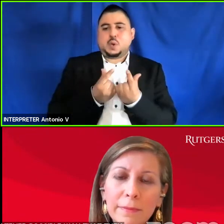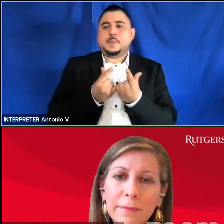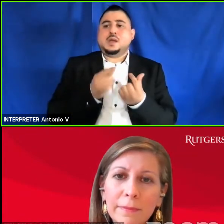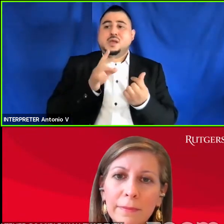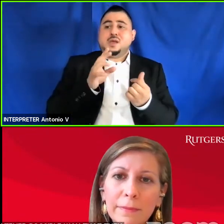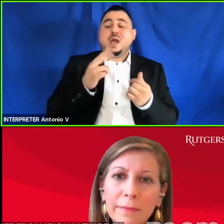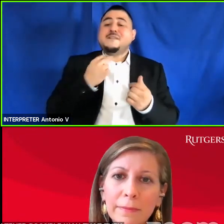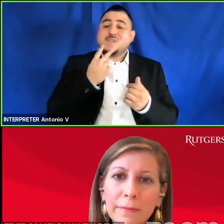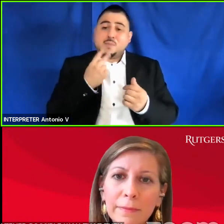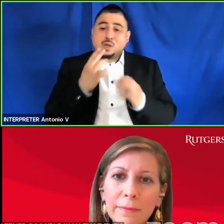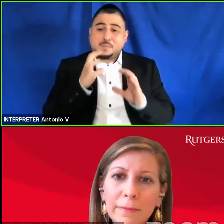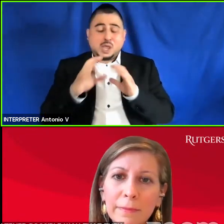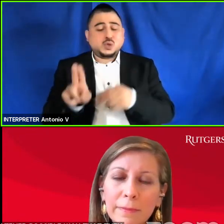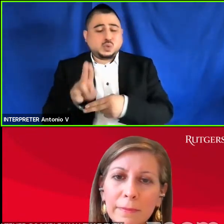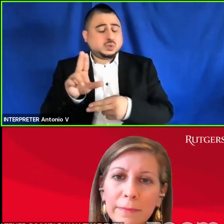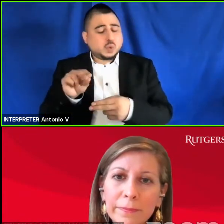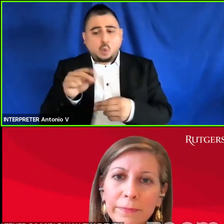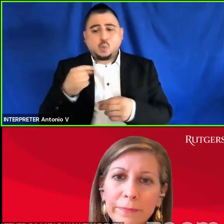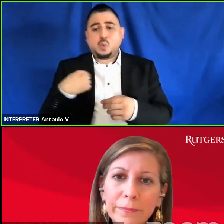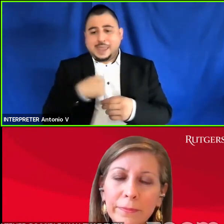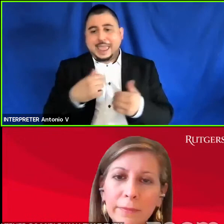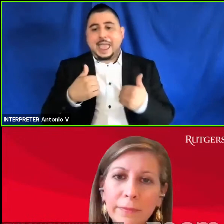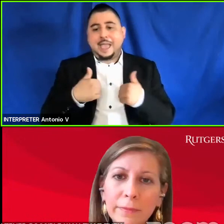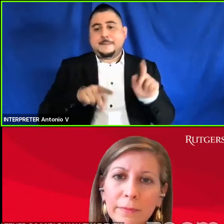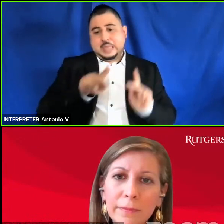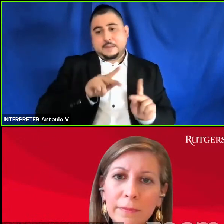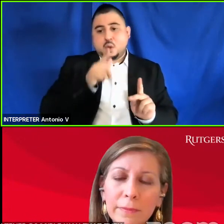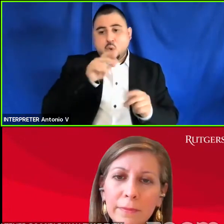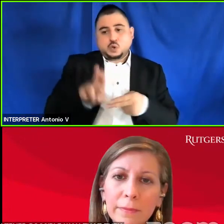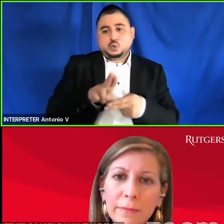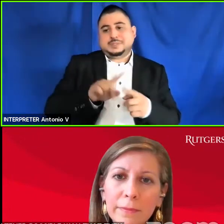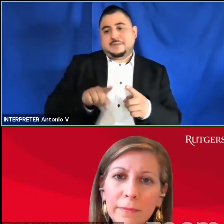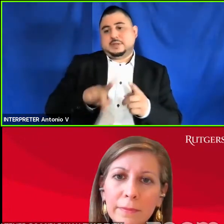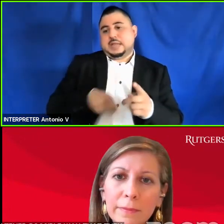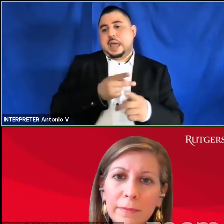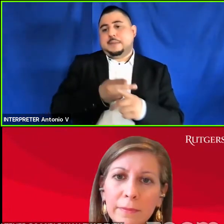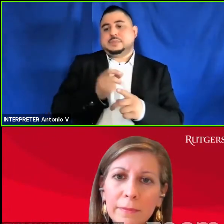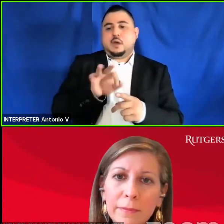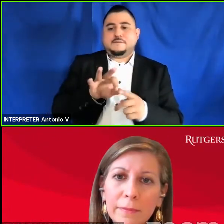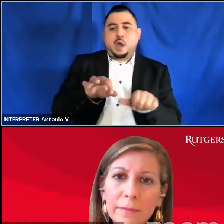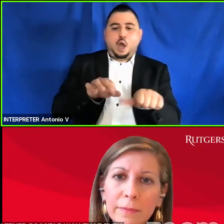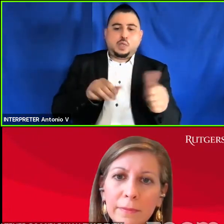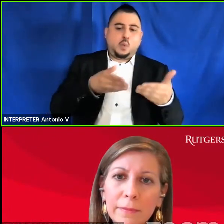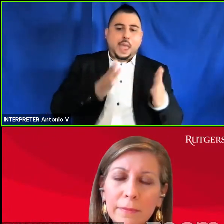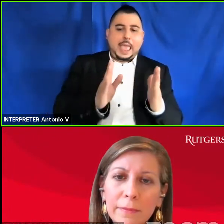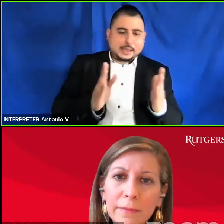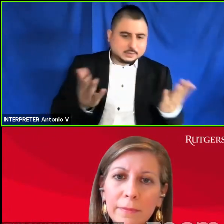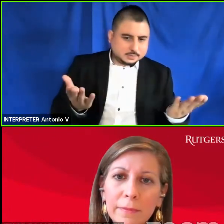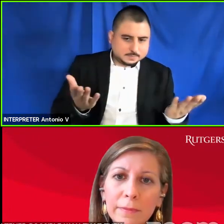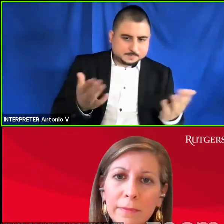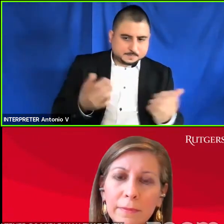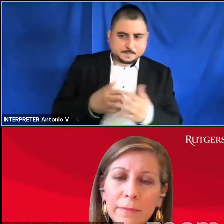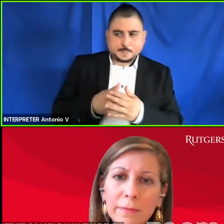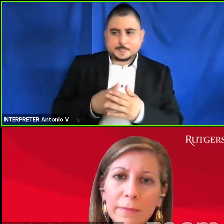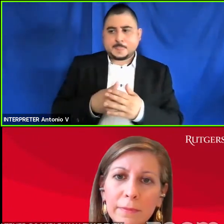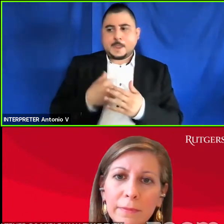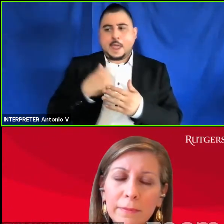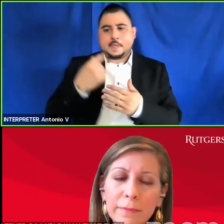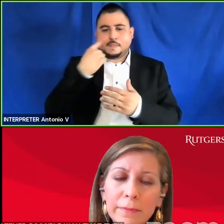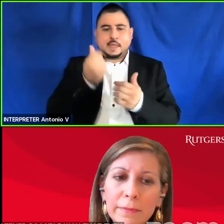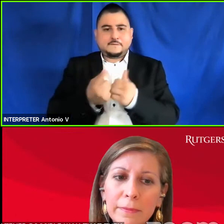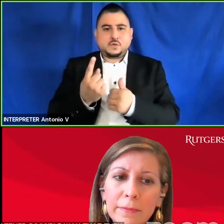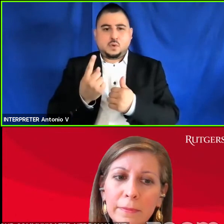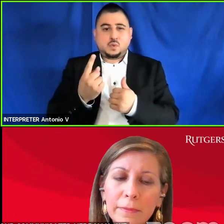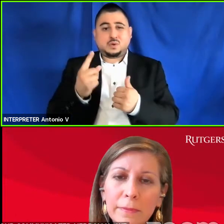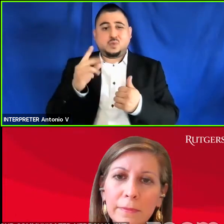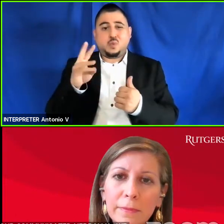verbally. We did have people who communicated with other means. So I think everybody was